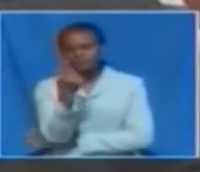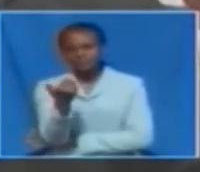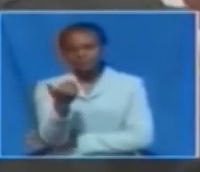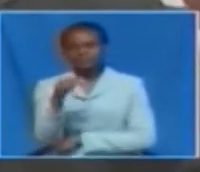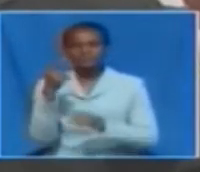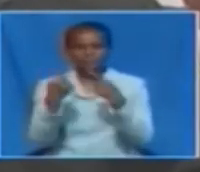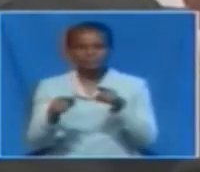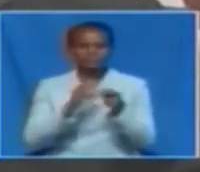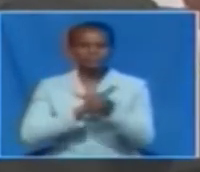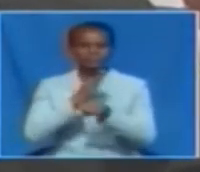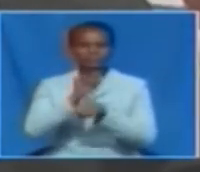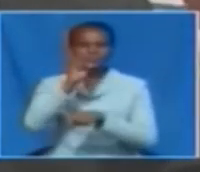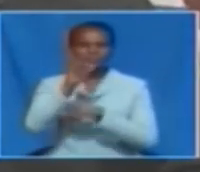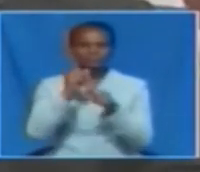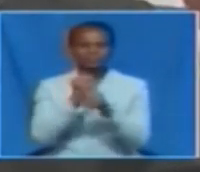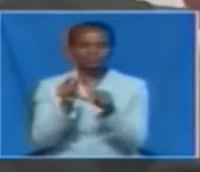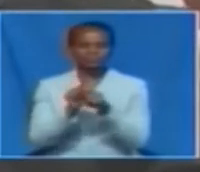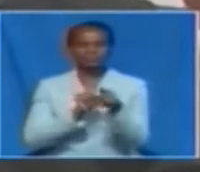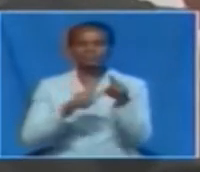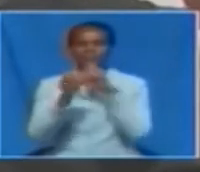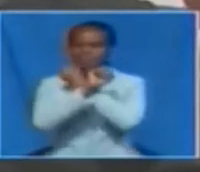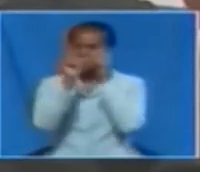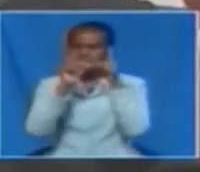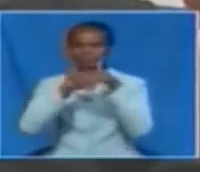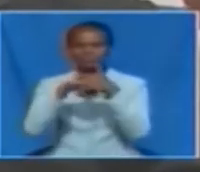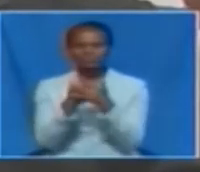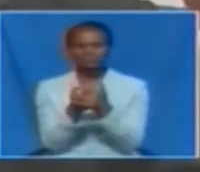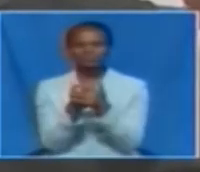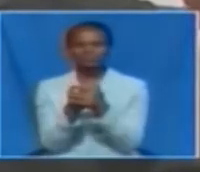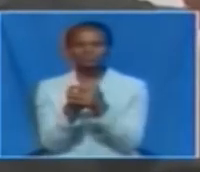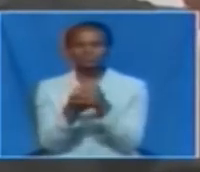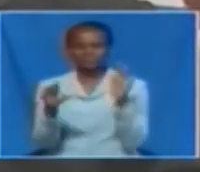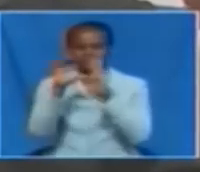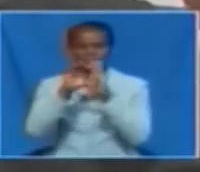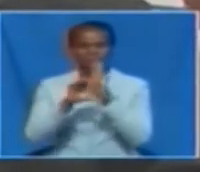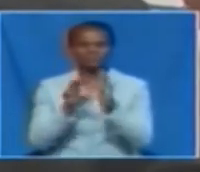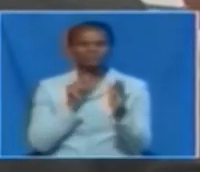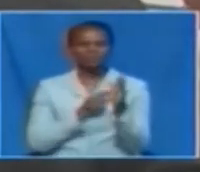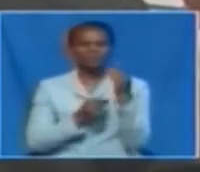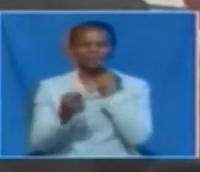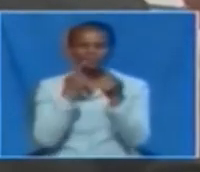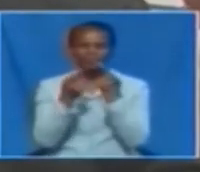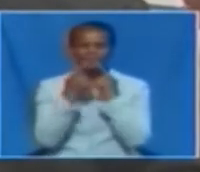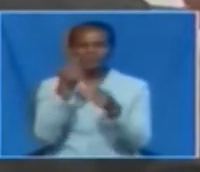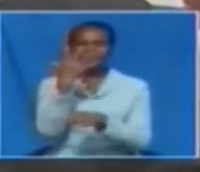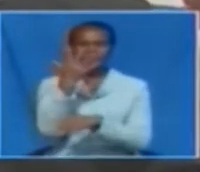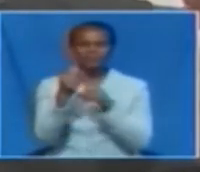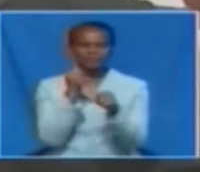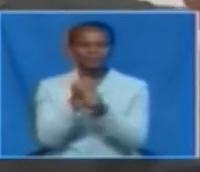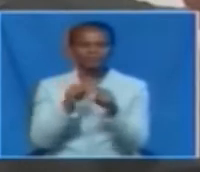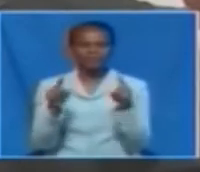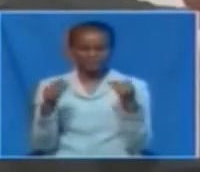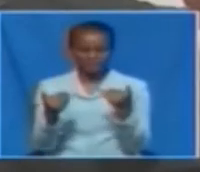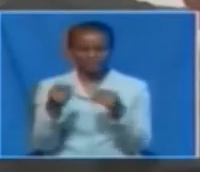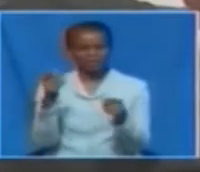after 6 years. And it might shock you to know that our constitution talks about 5 years. And yet, ever